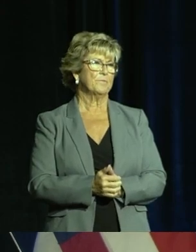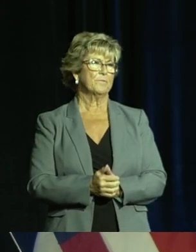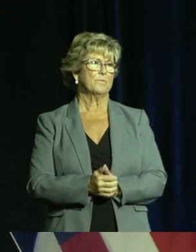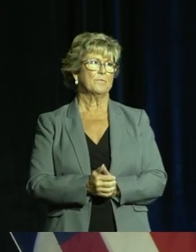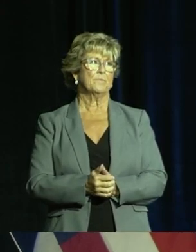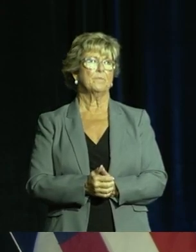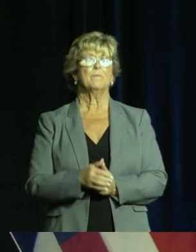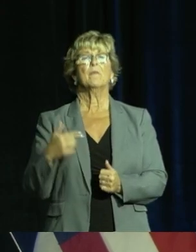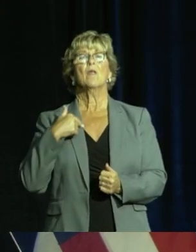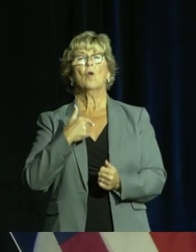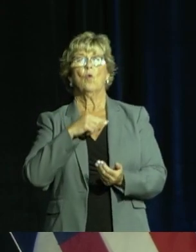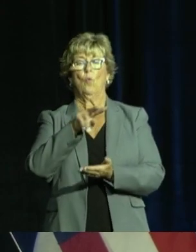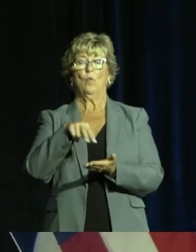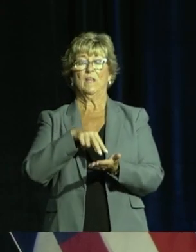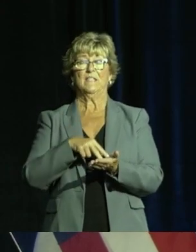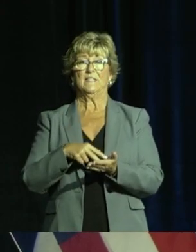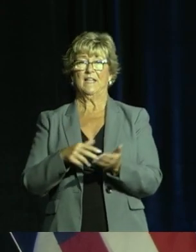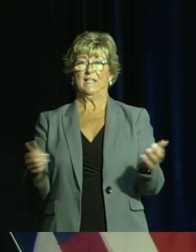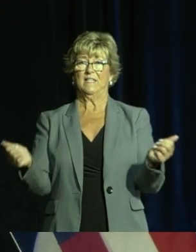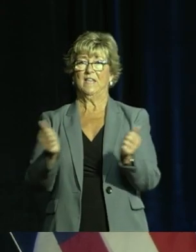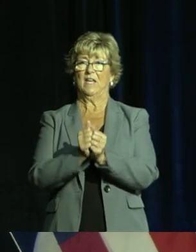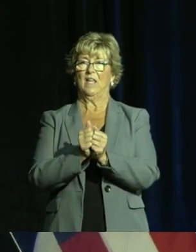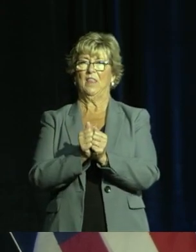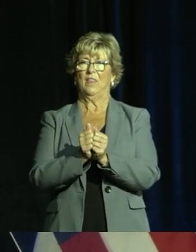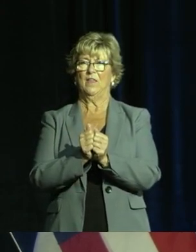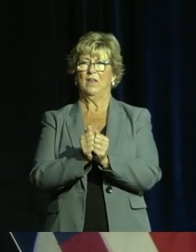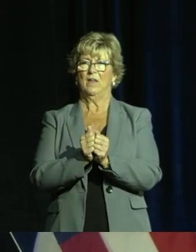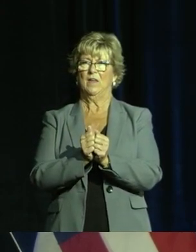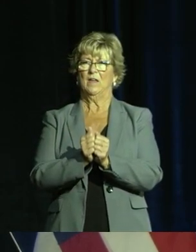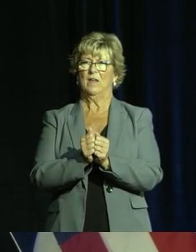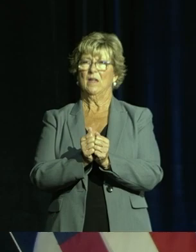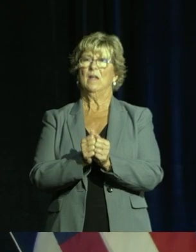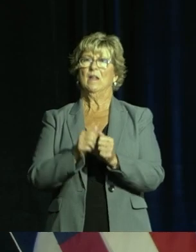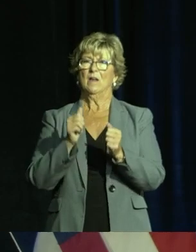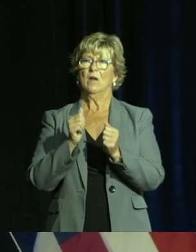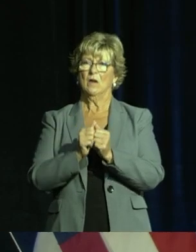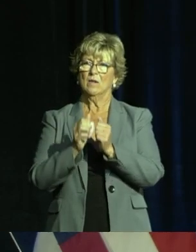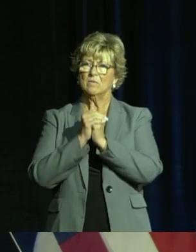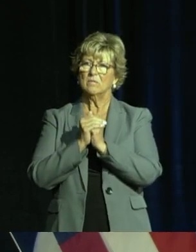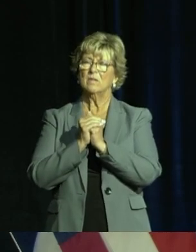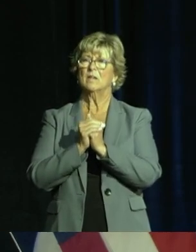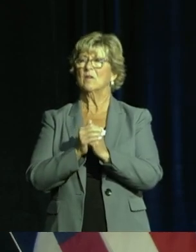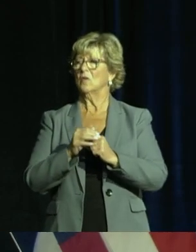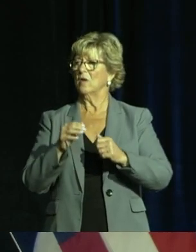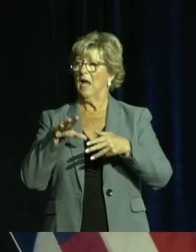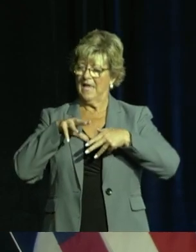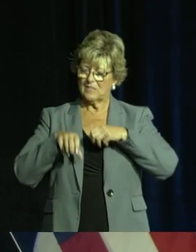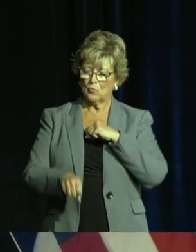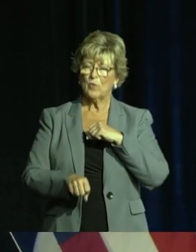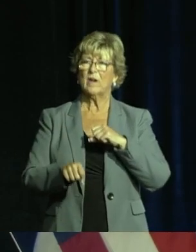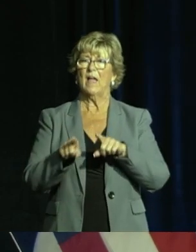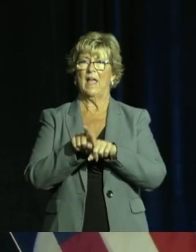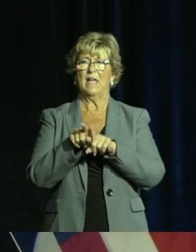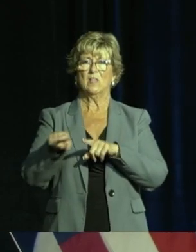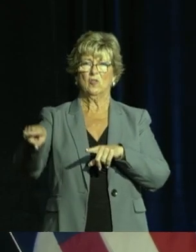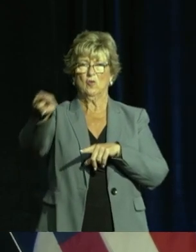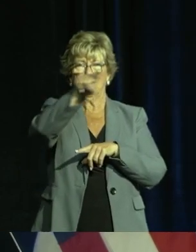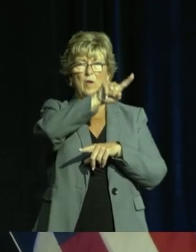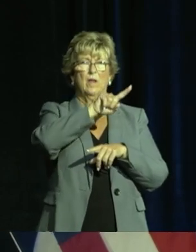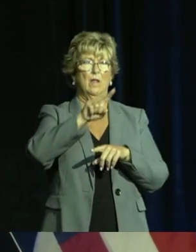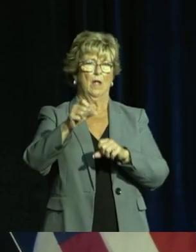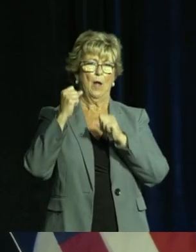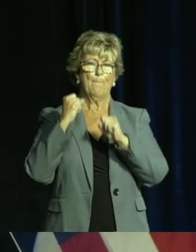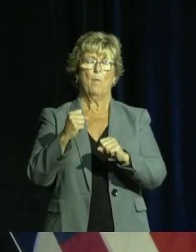We stand here together with immense pain and grief, as you do out there,